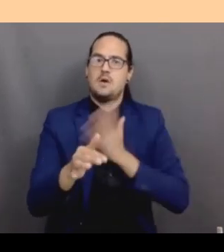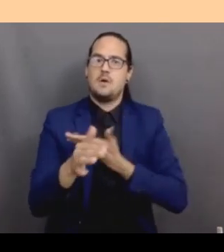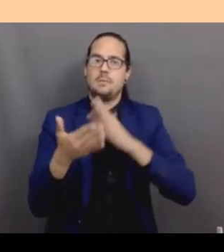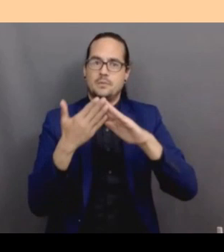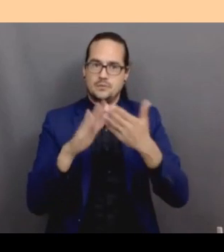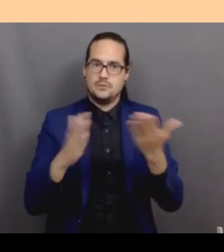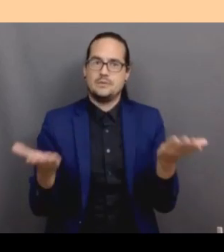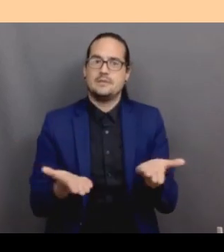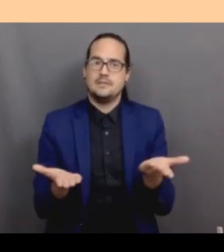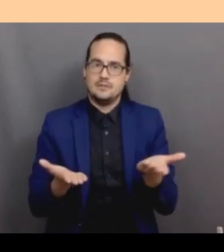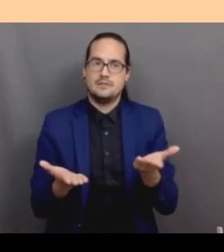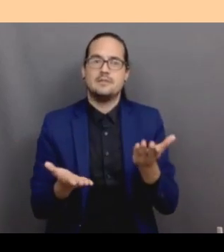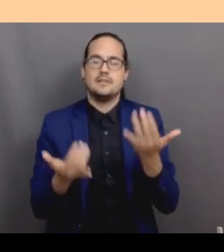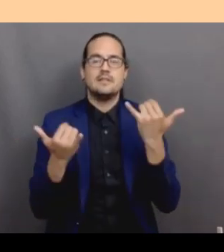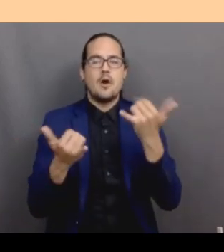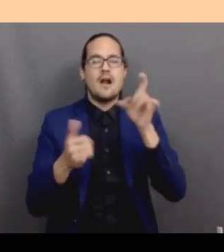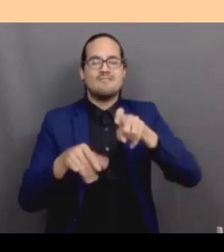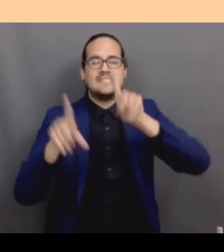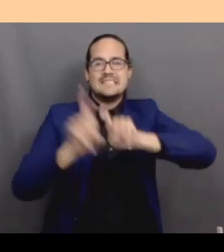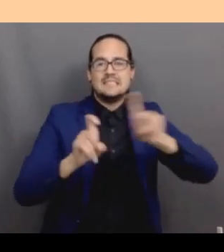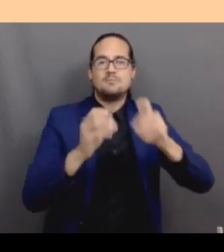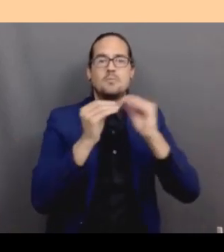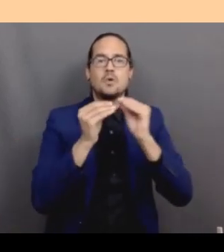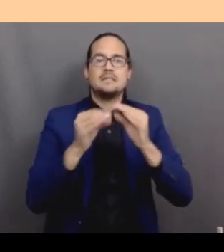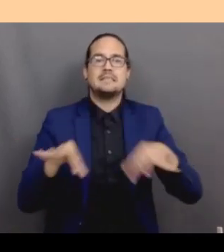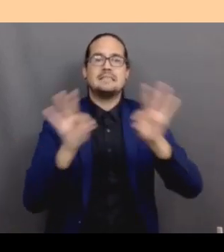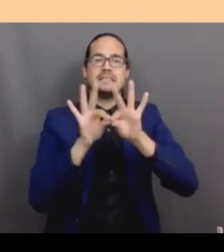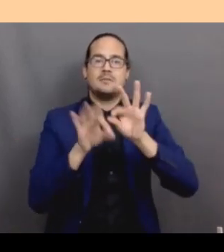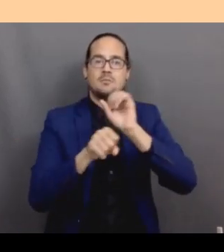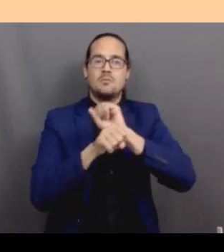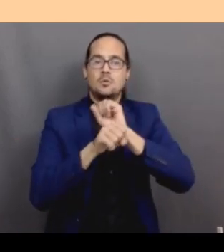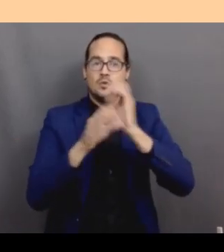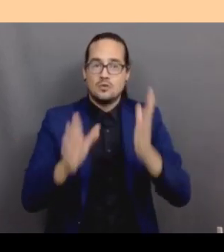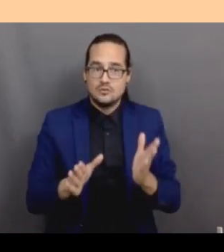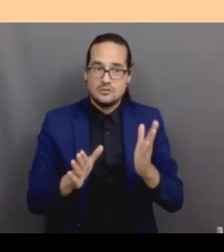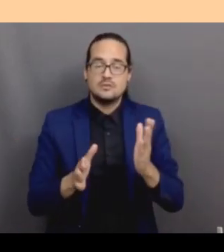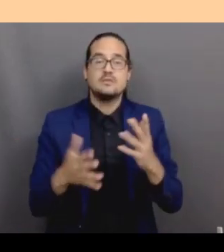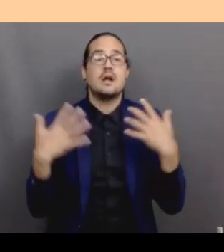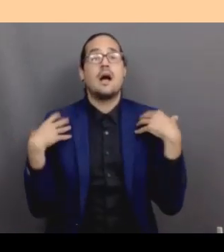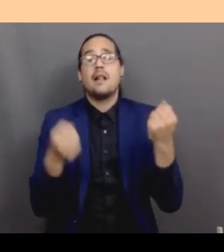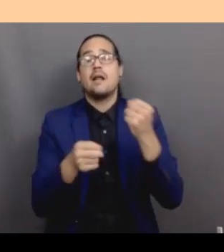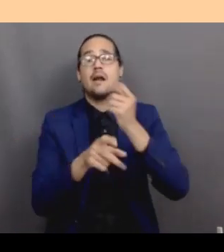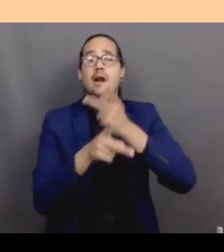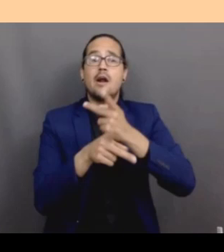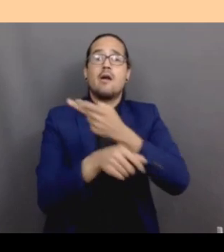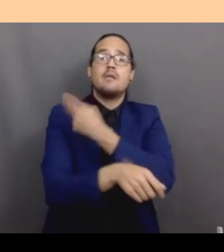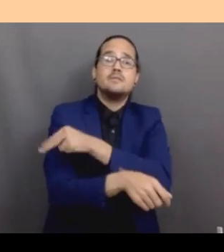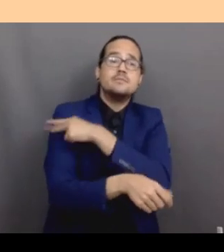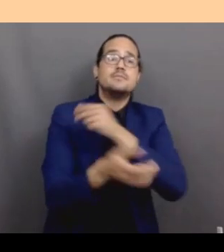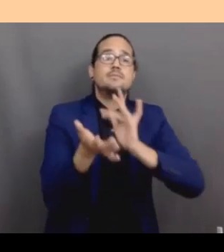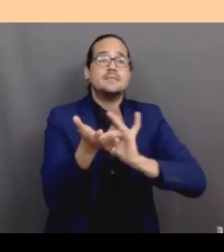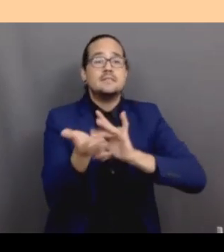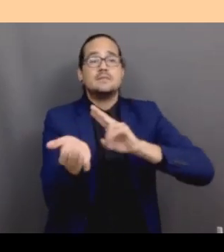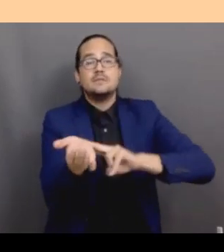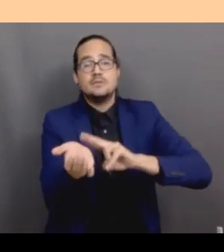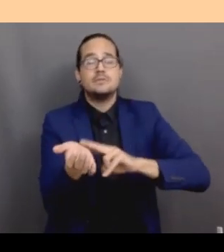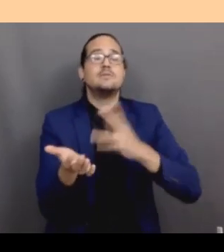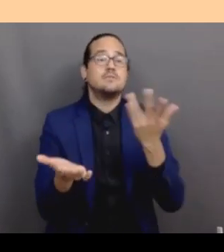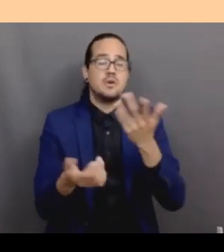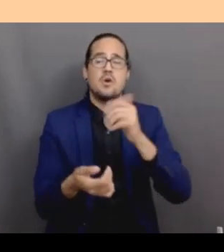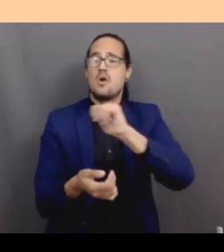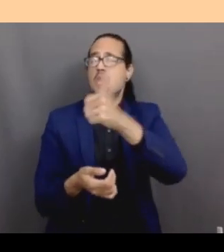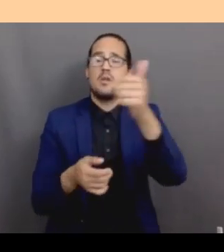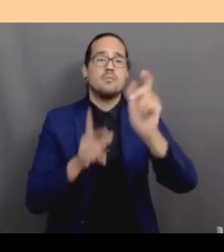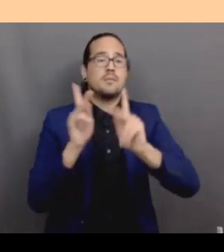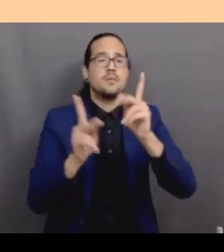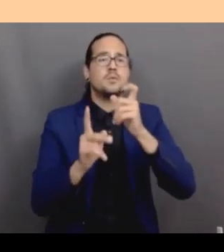healthcare workers and first responders who are asymptomatic. So they have the opportunity to test their status, and then expanding it further to essential workers